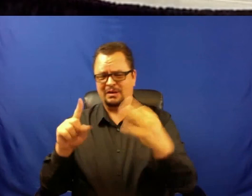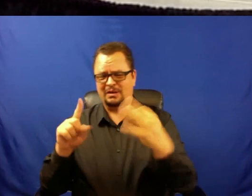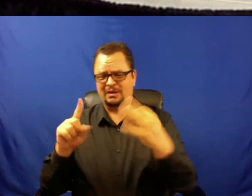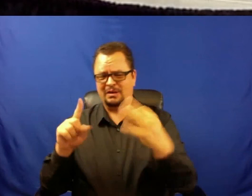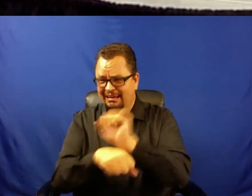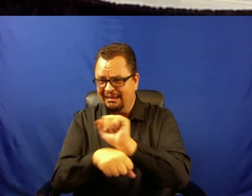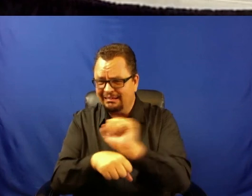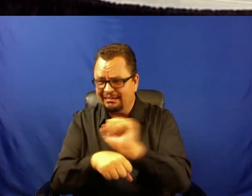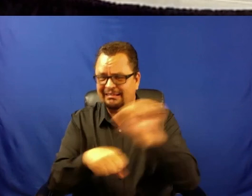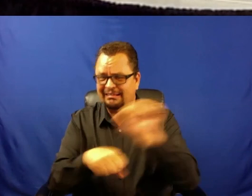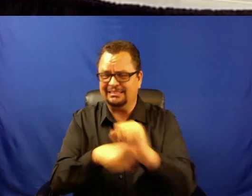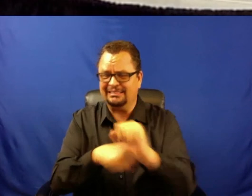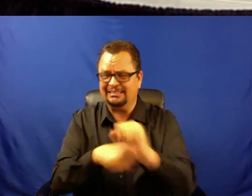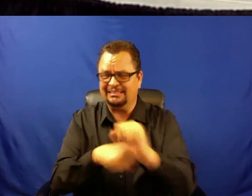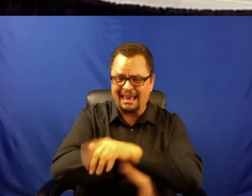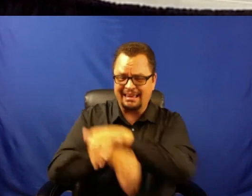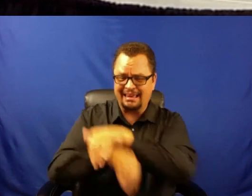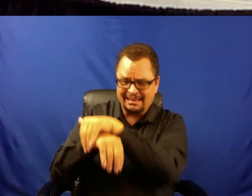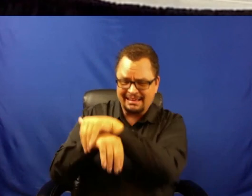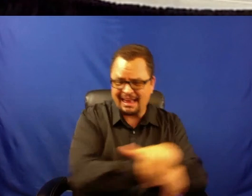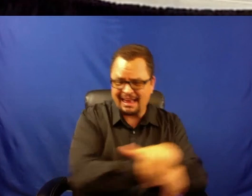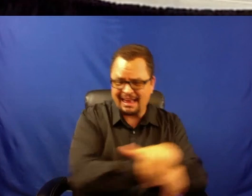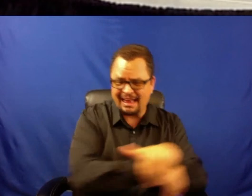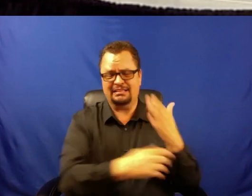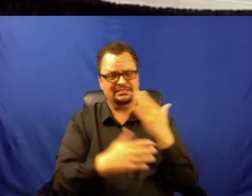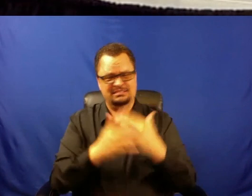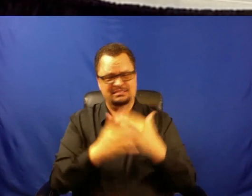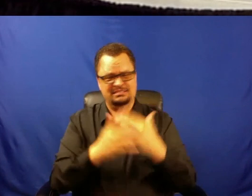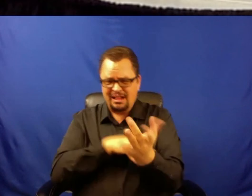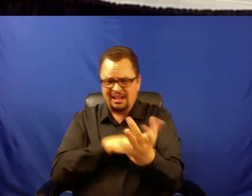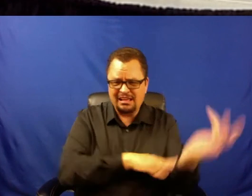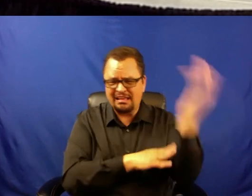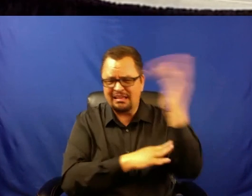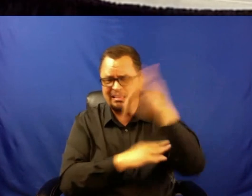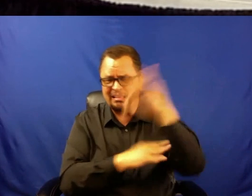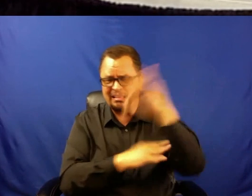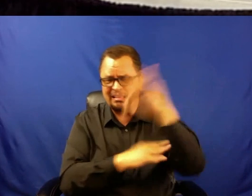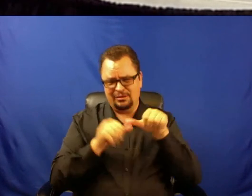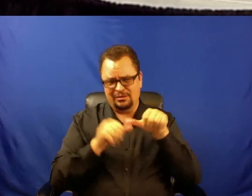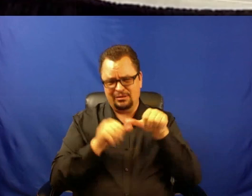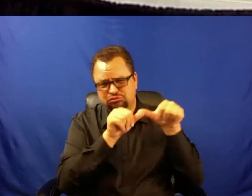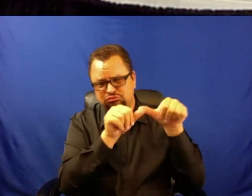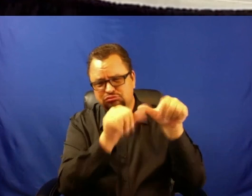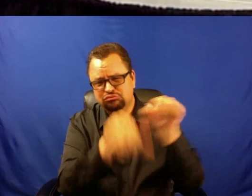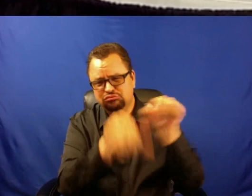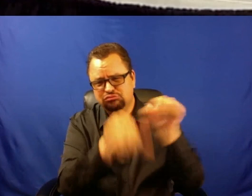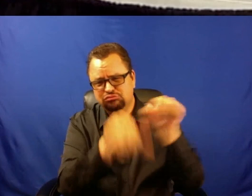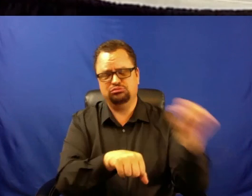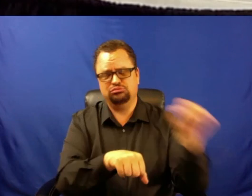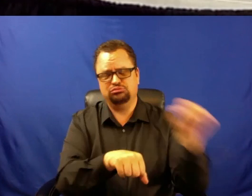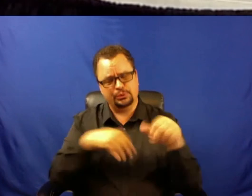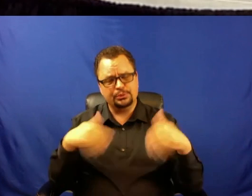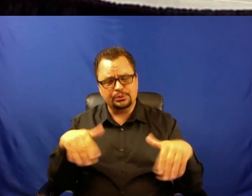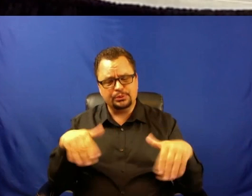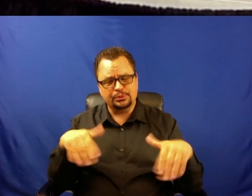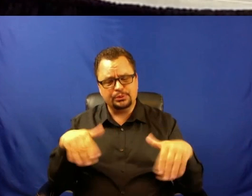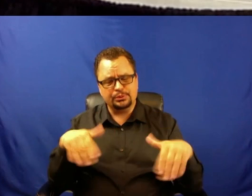And, without increased capacity or changes, and it's not going to come immediately,